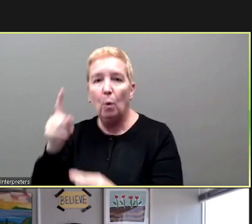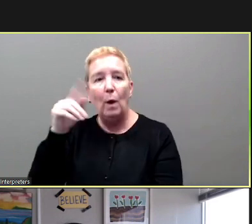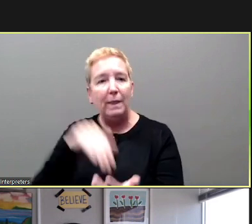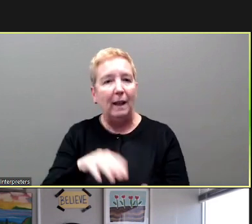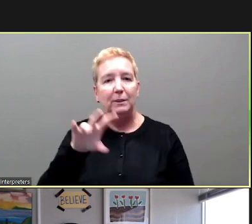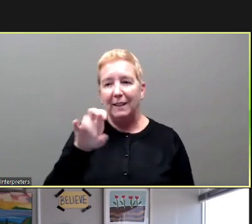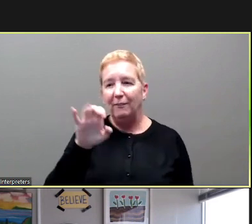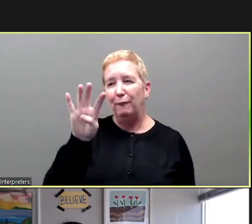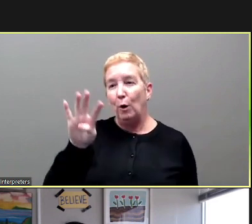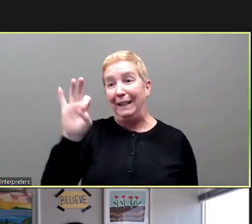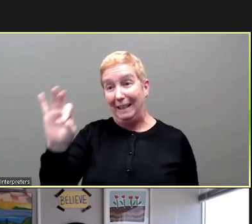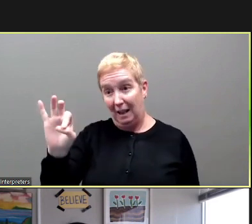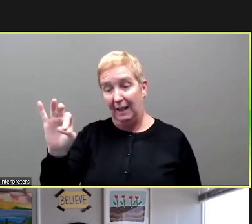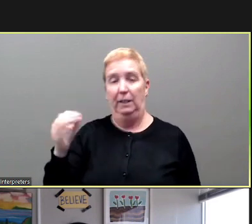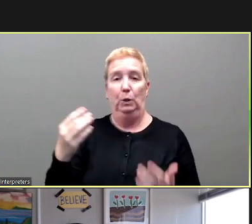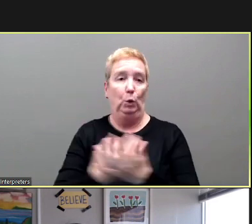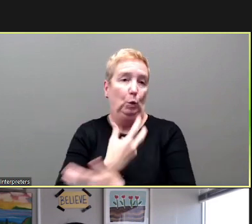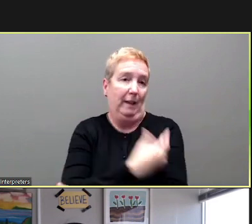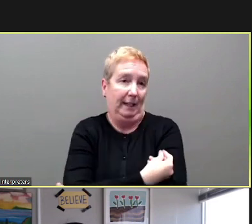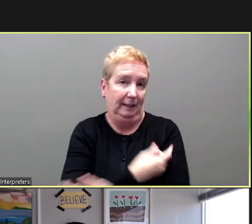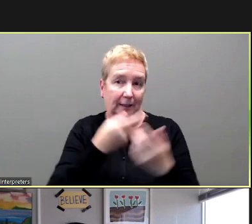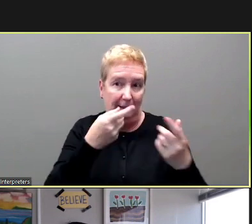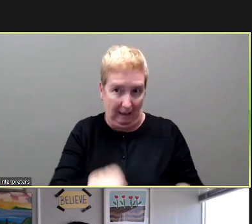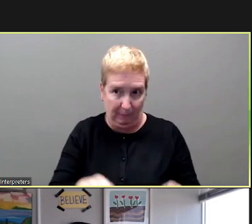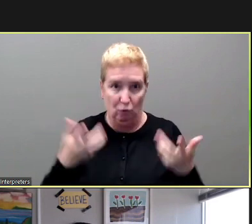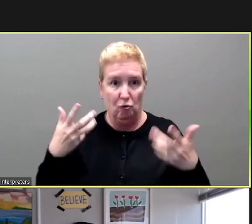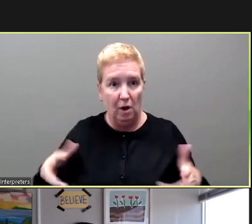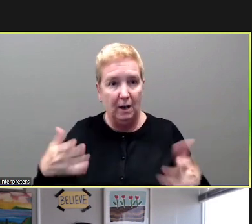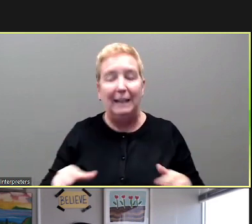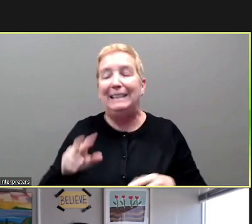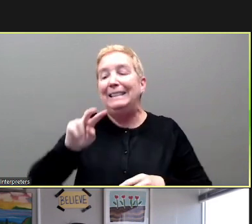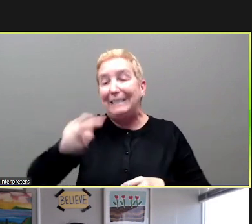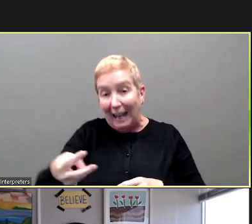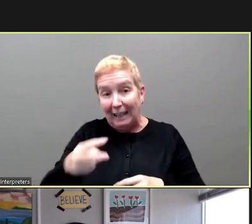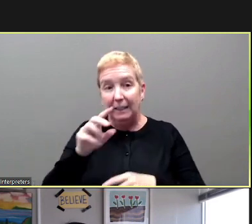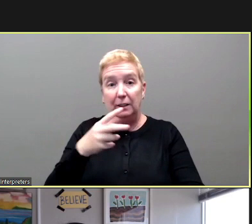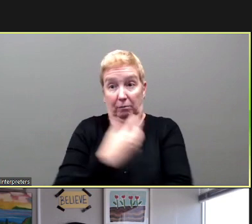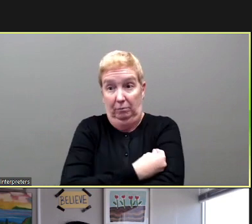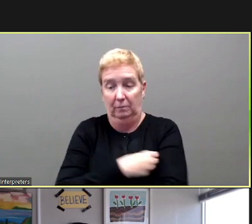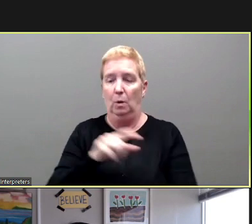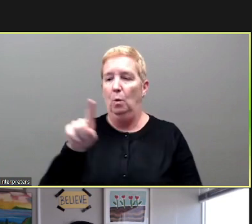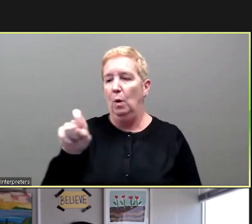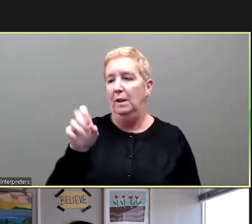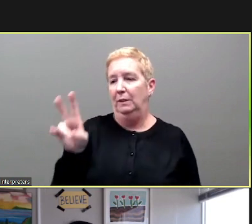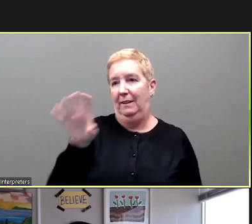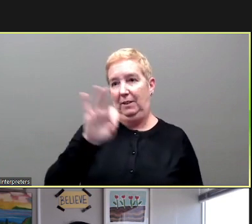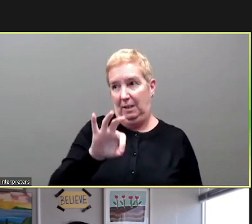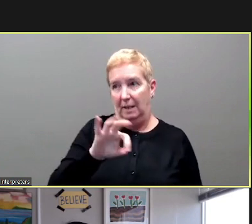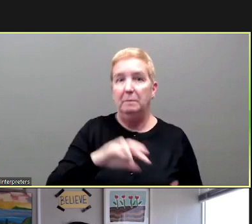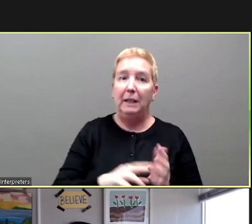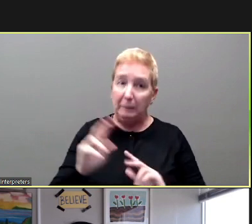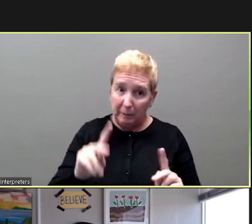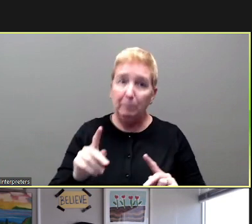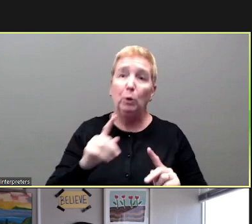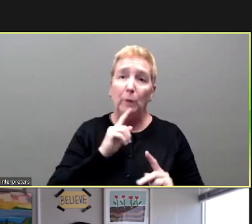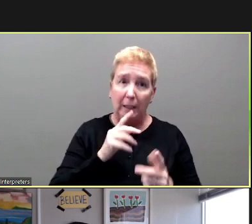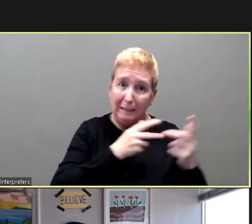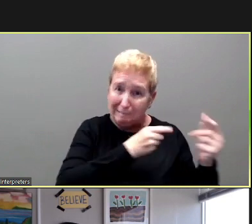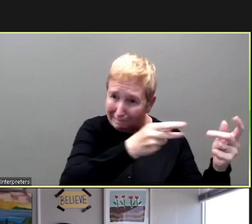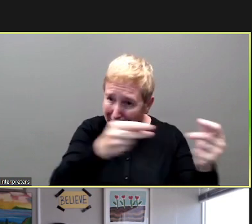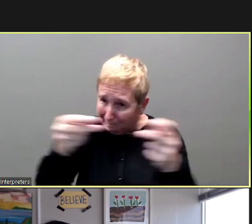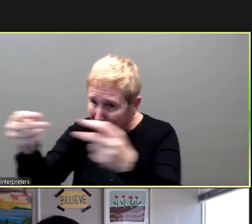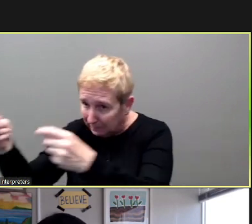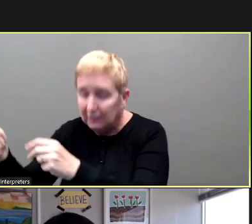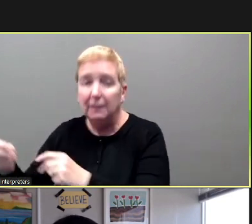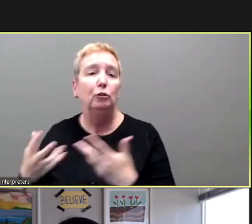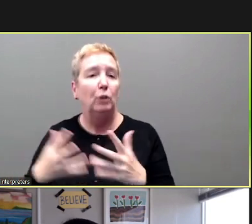1,749 doses have been given, and the second dose, 179. And really great work by the immunization team. So